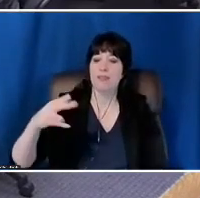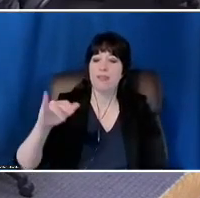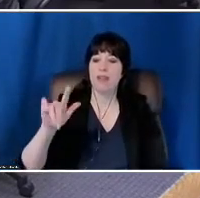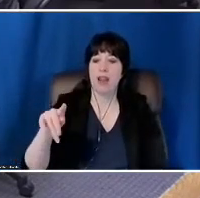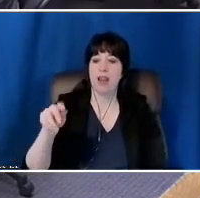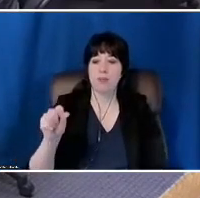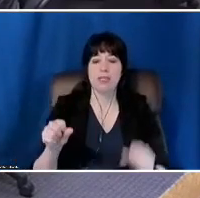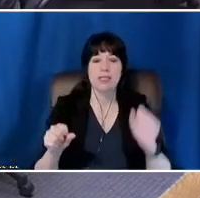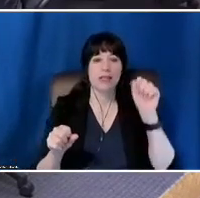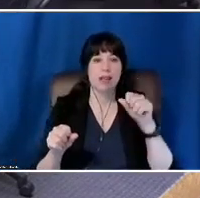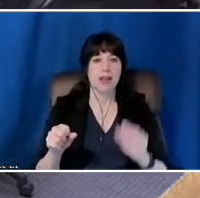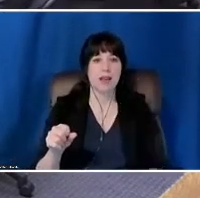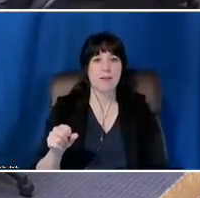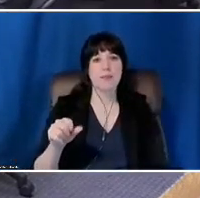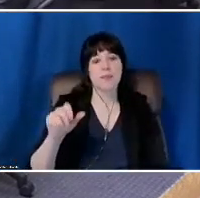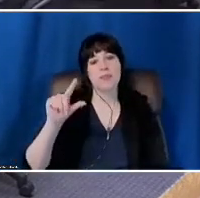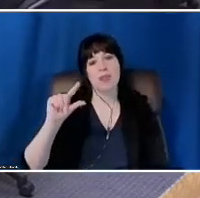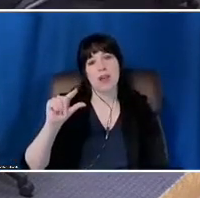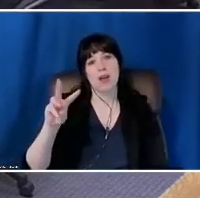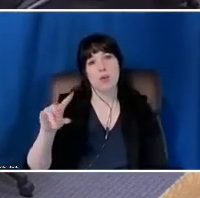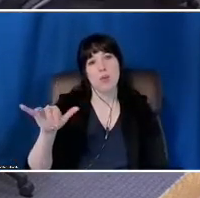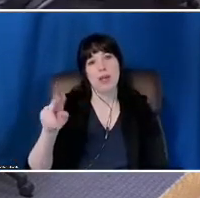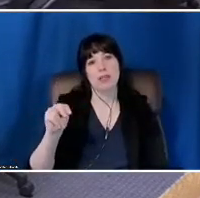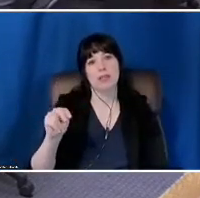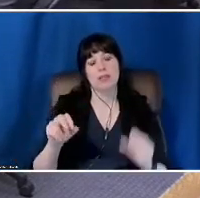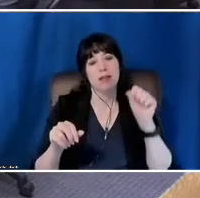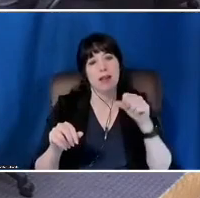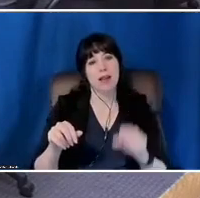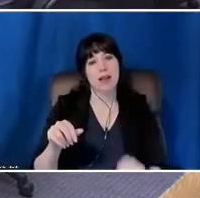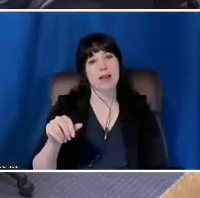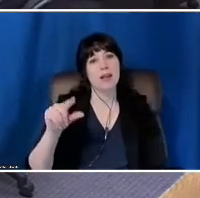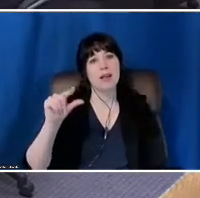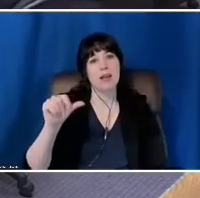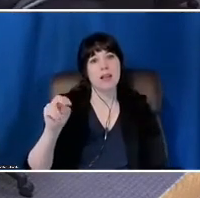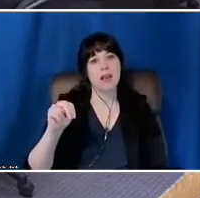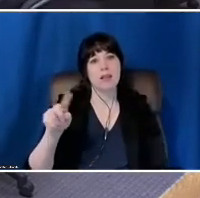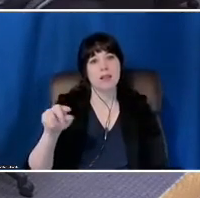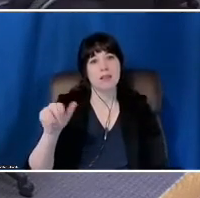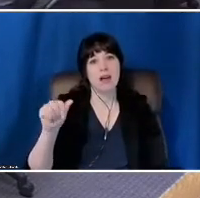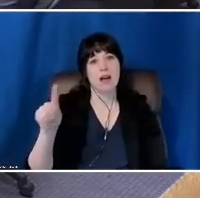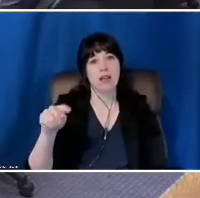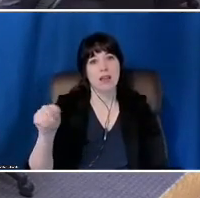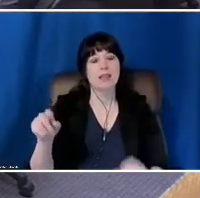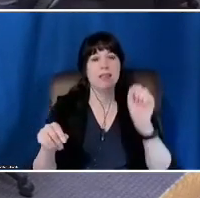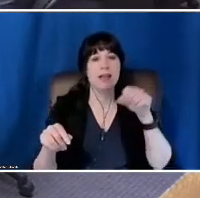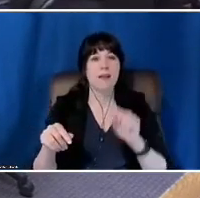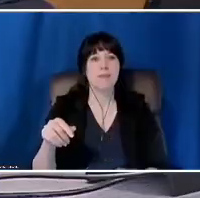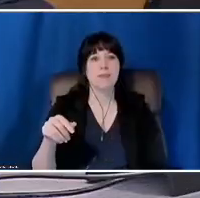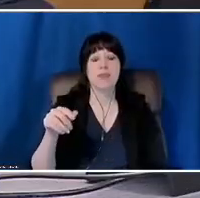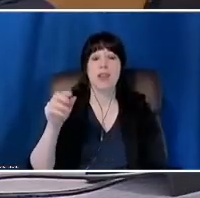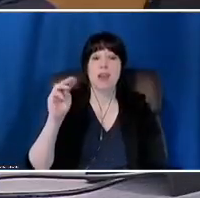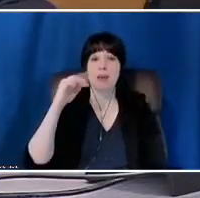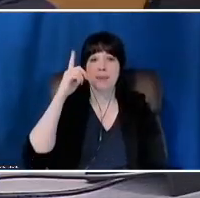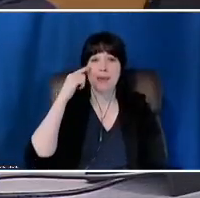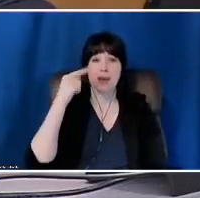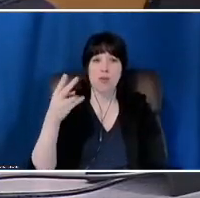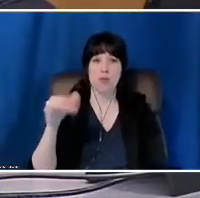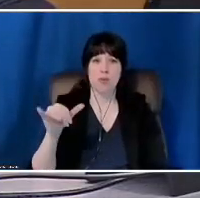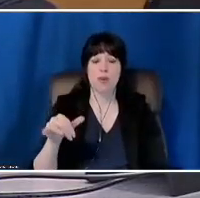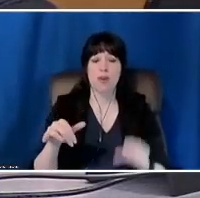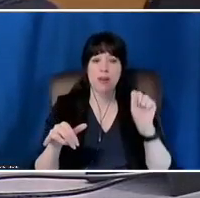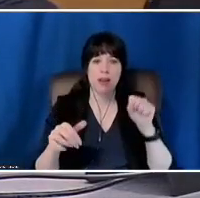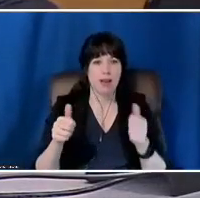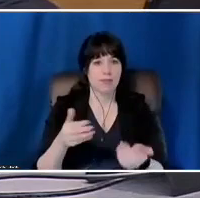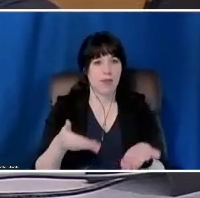Aye. Councillor Gwynn. Aye. Councillor Gonzalez. Aye. Mayor Hoy. Aye. Motion passes.